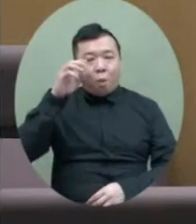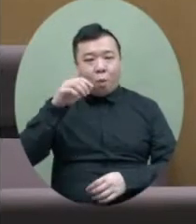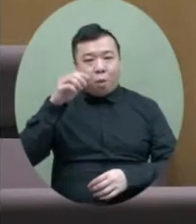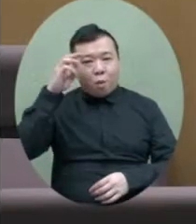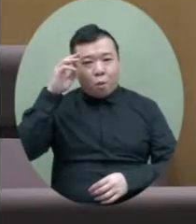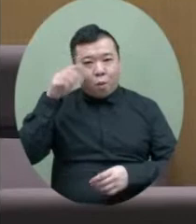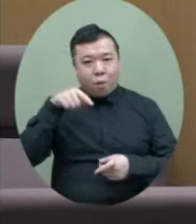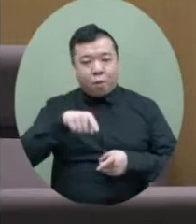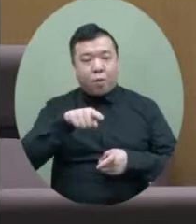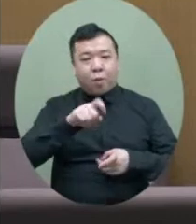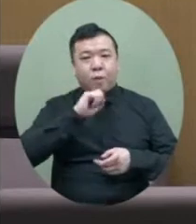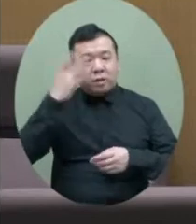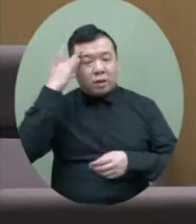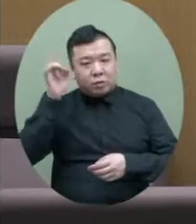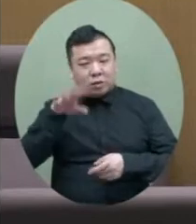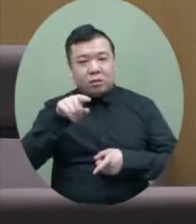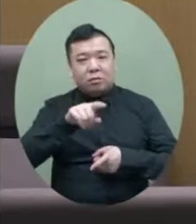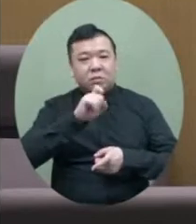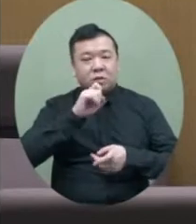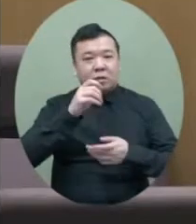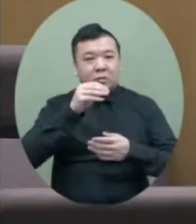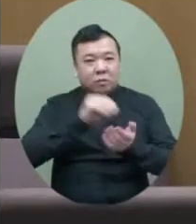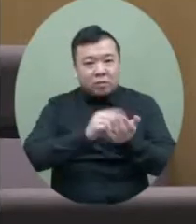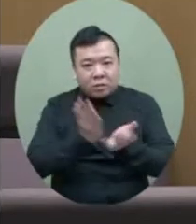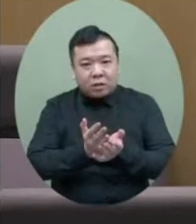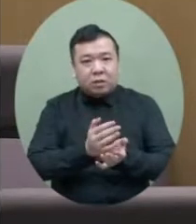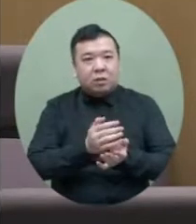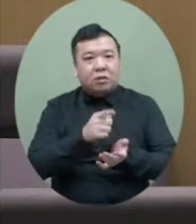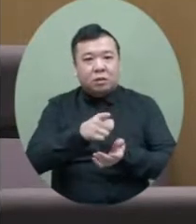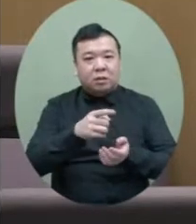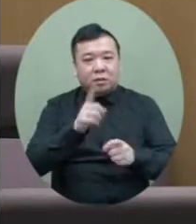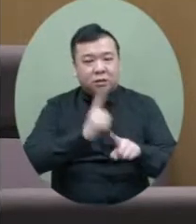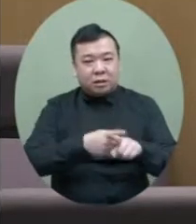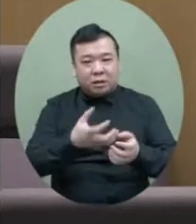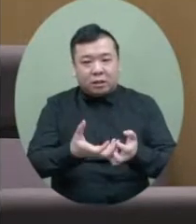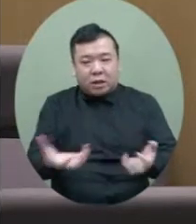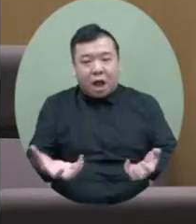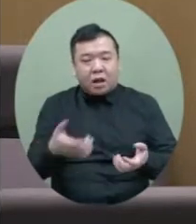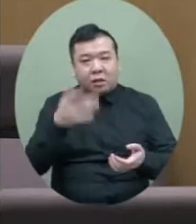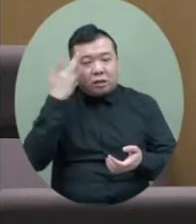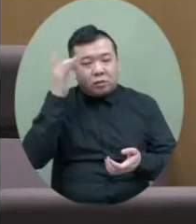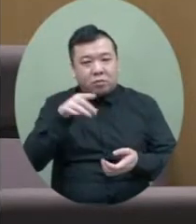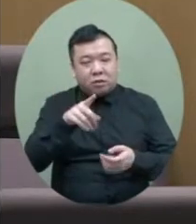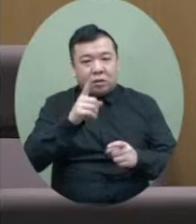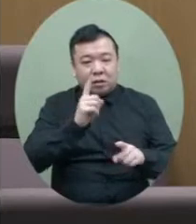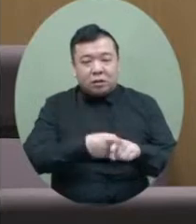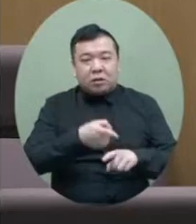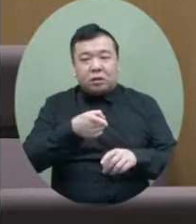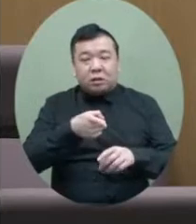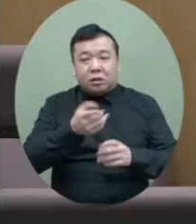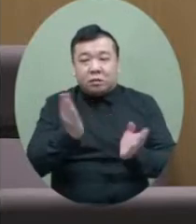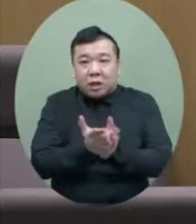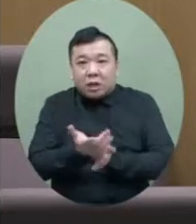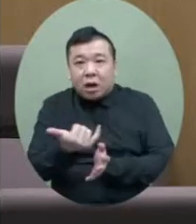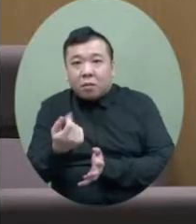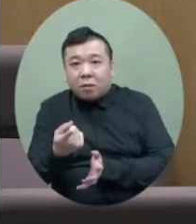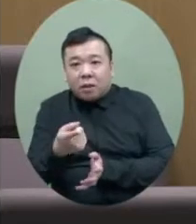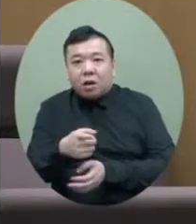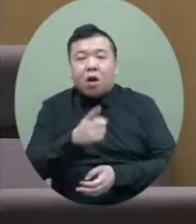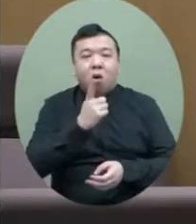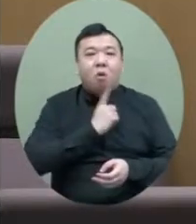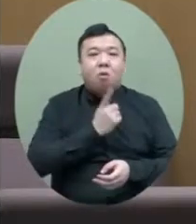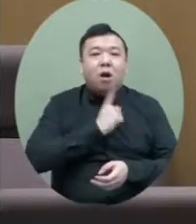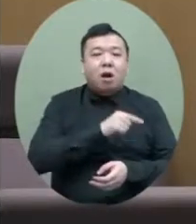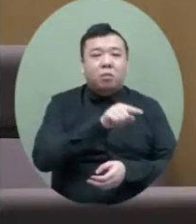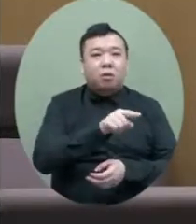beyond his visa permits? And for Kimberley Hotel, that's a quarantine hotel. Did that